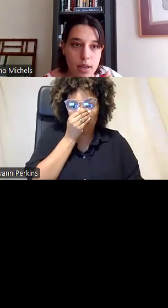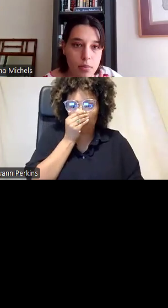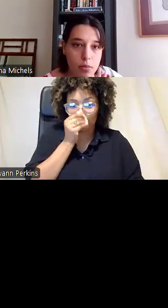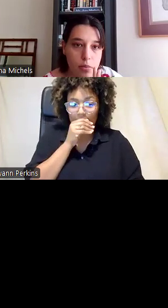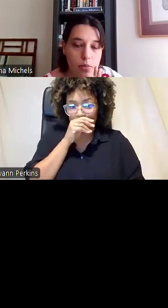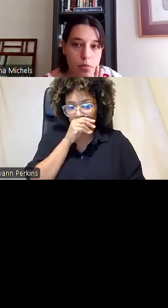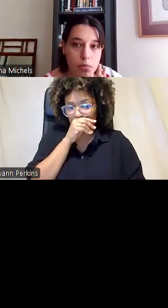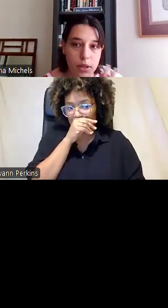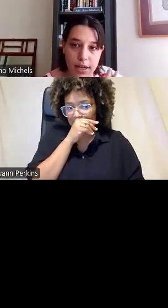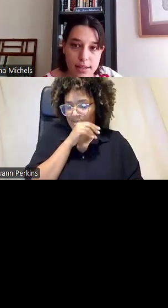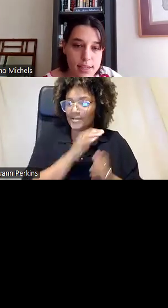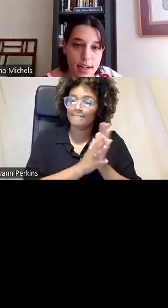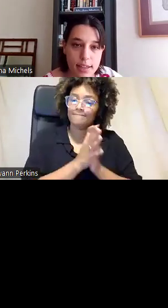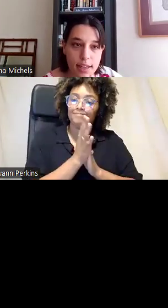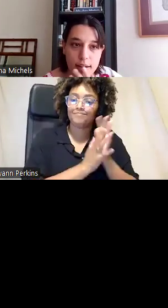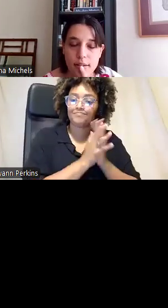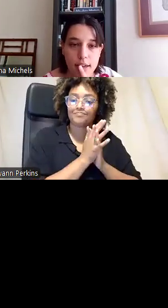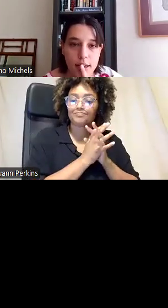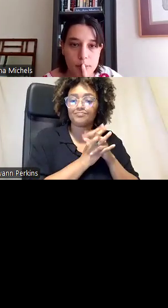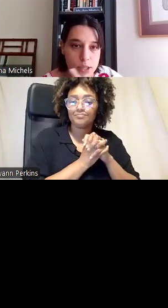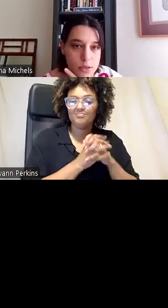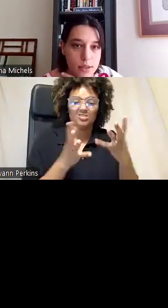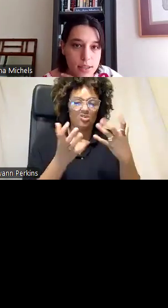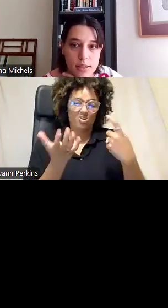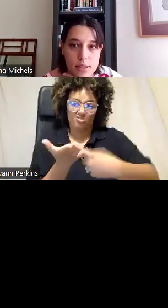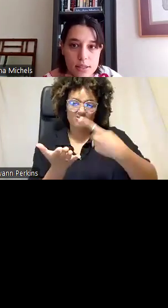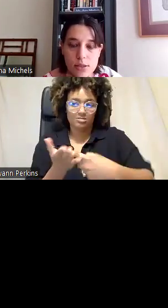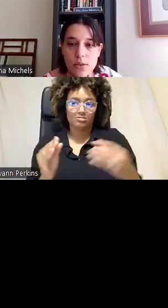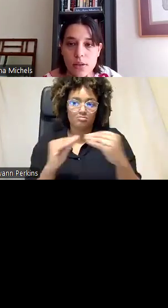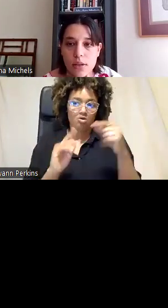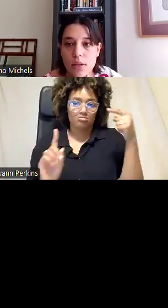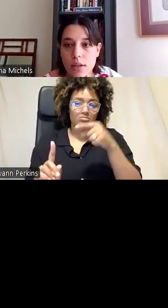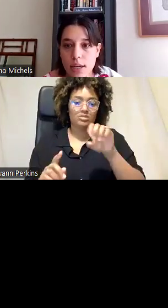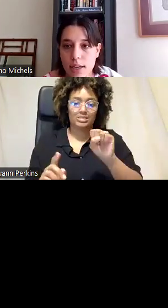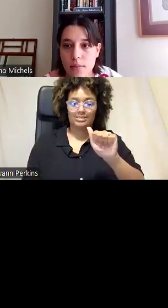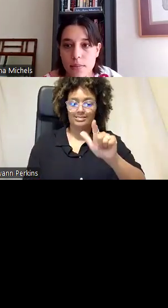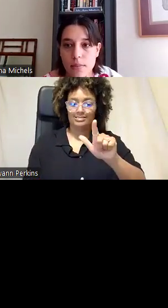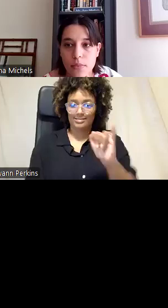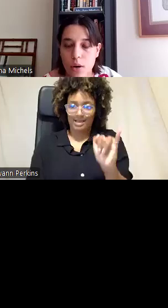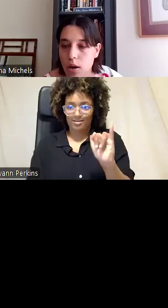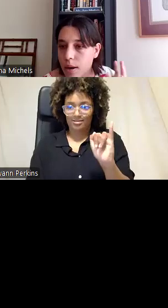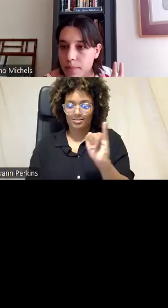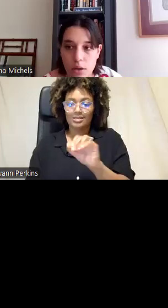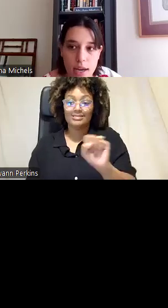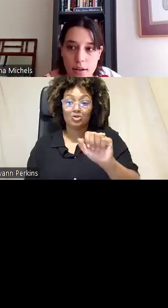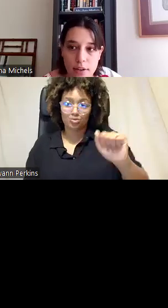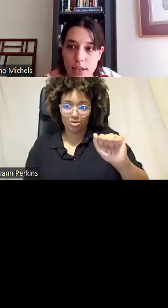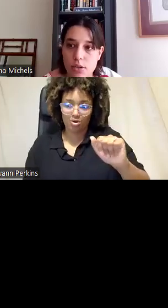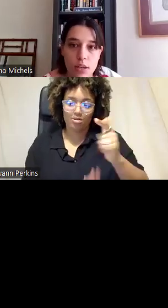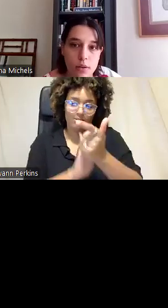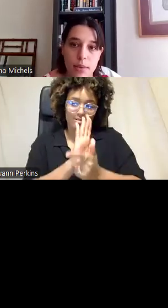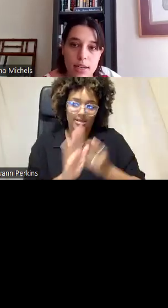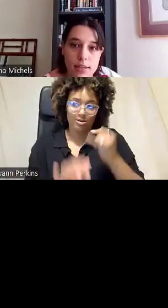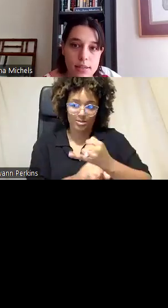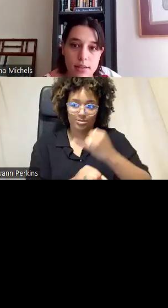would be plugging SALI again, Sexual Assault Legal Institute. There are a myriad of